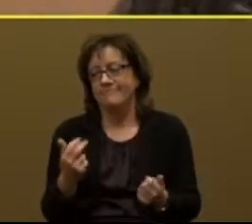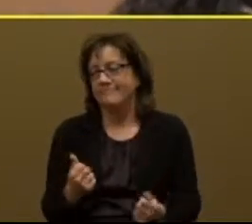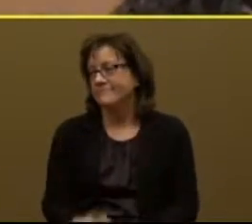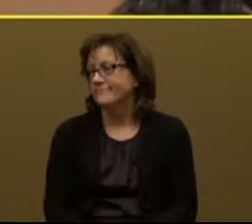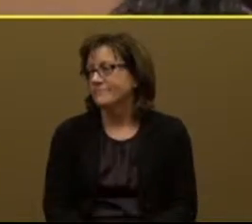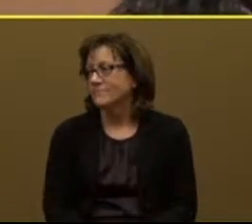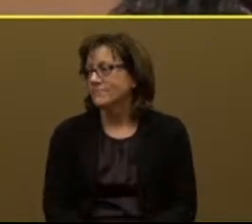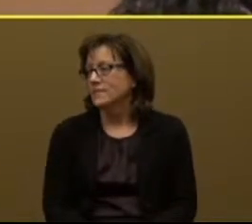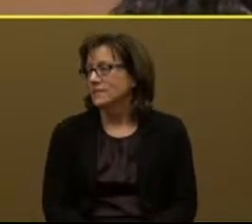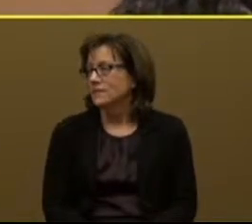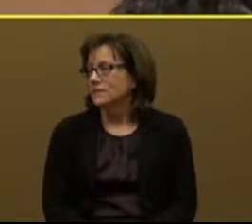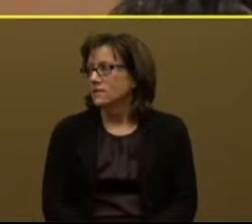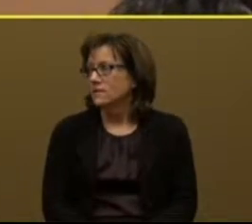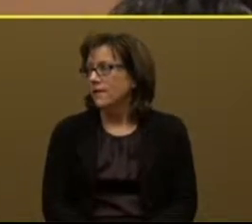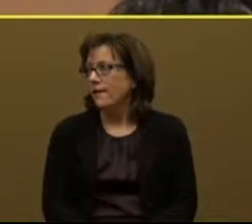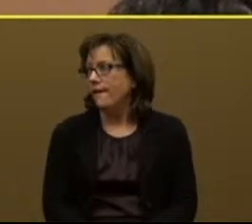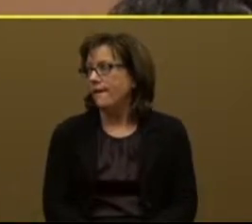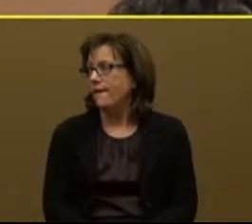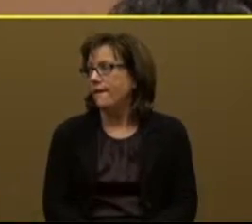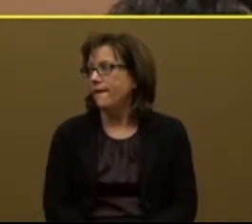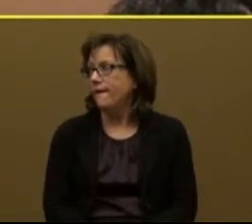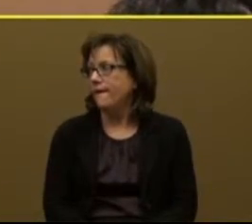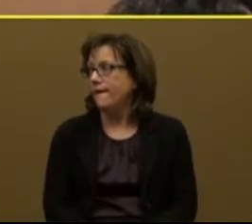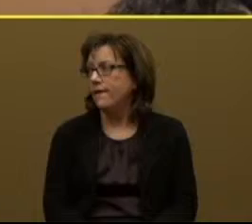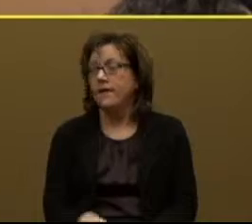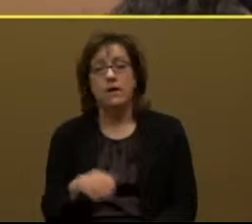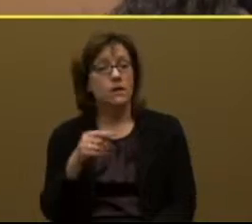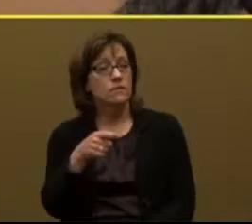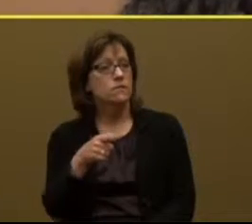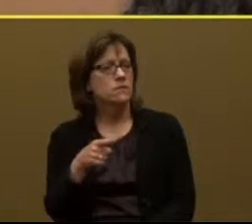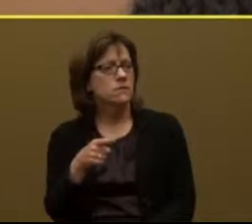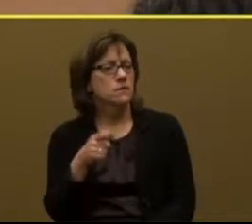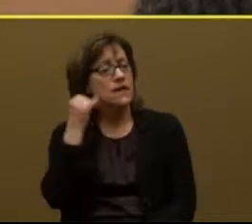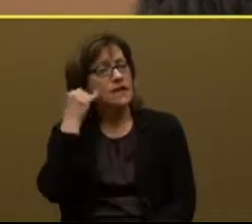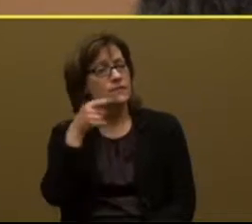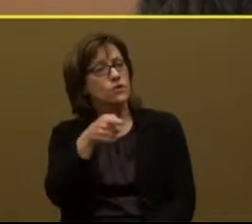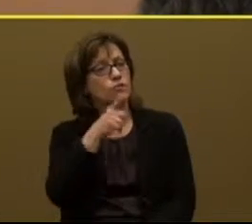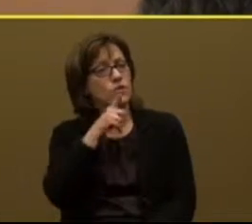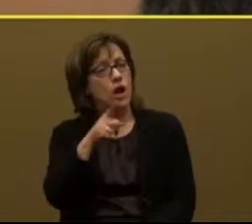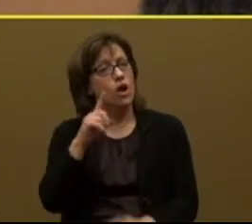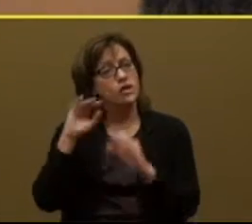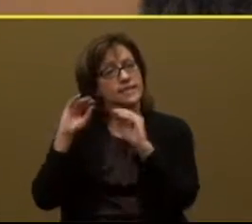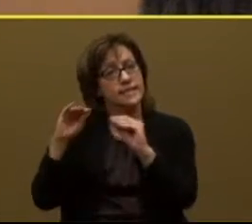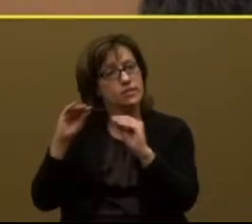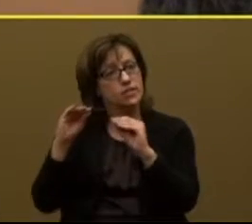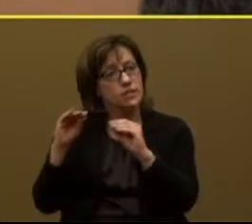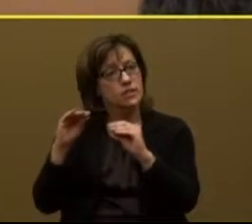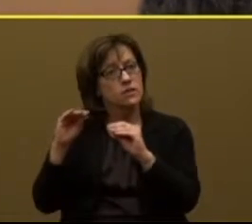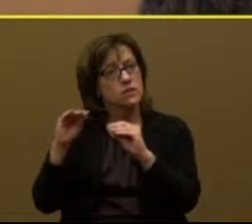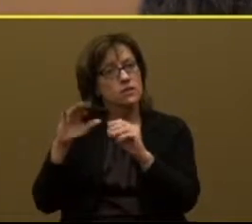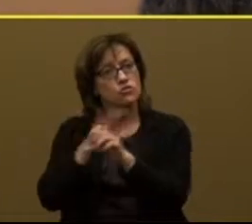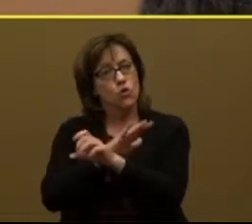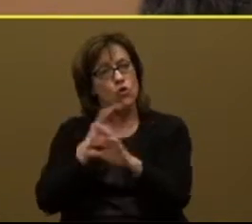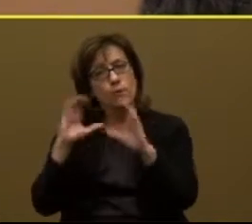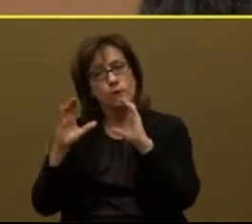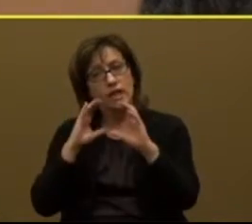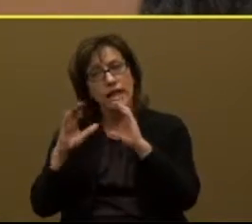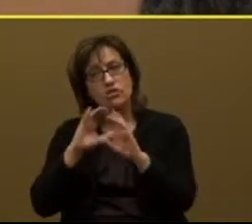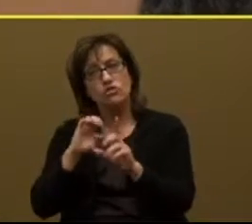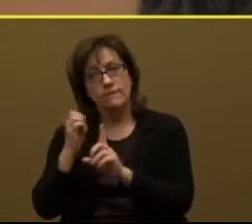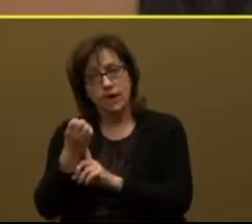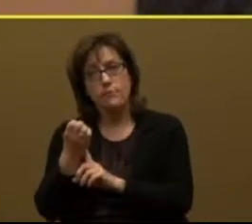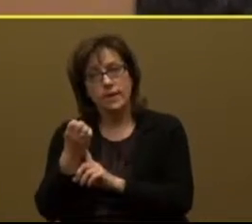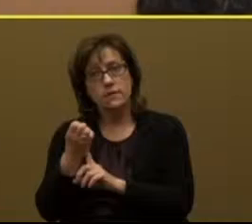Okay, right? So you're going to sign. If you are teaching in a total communication